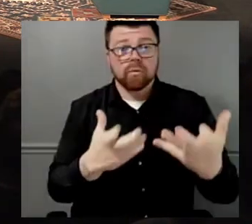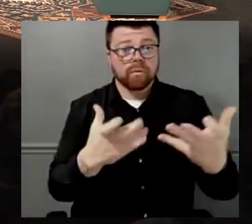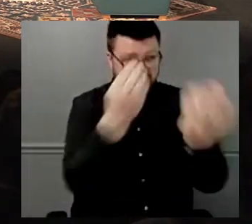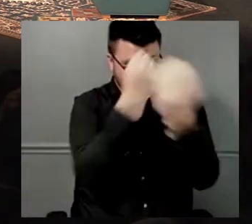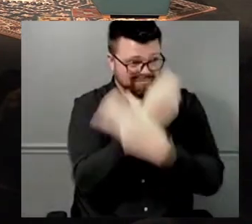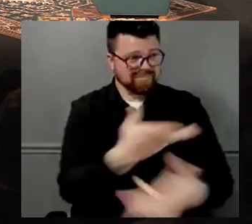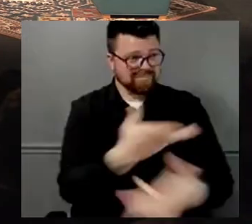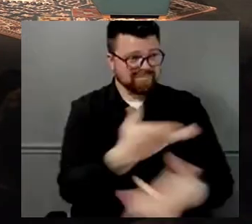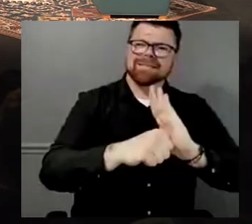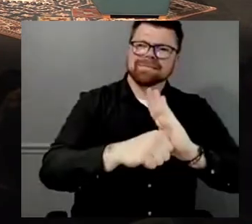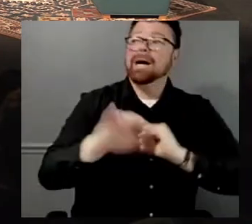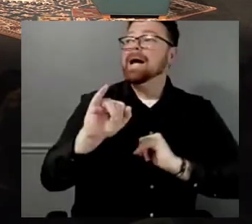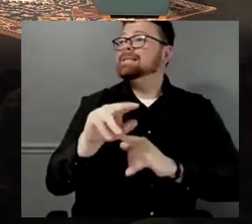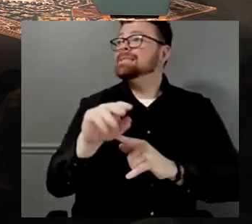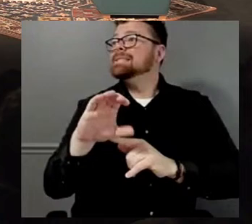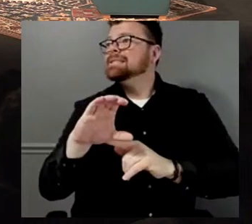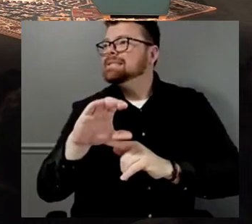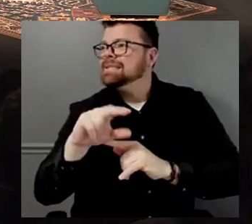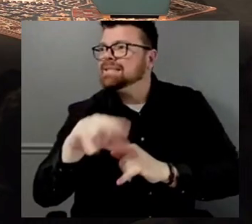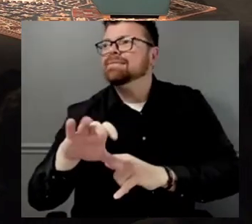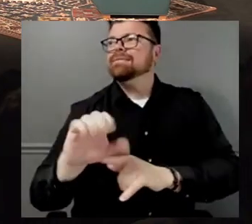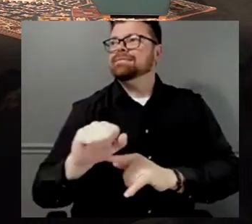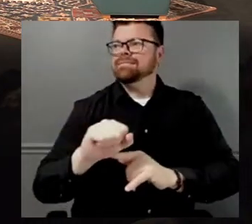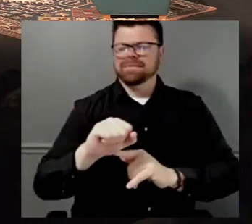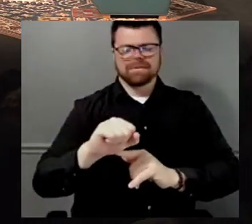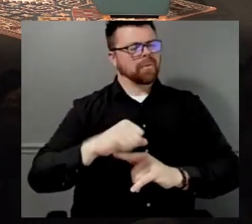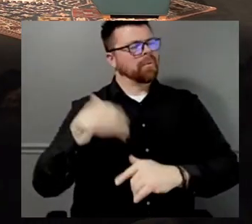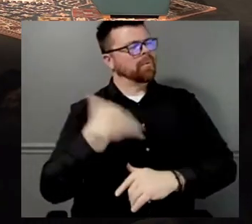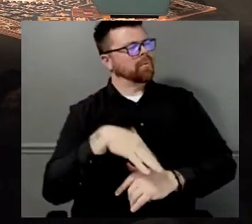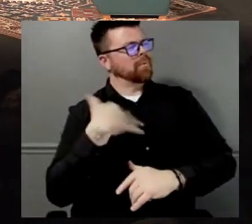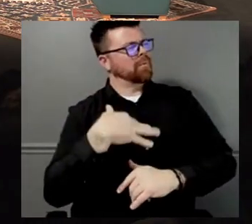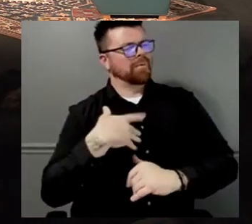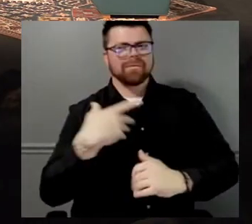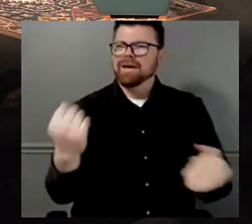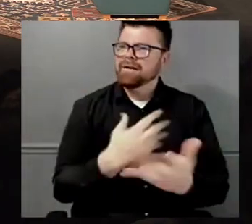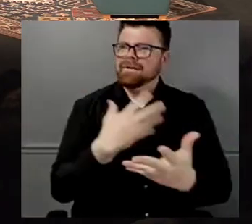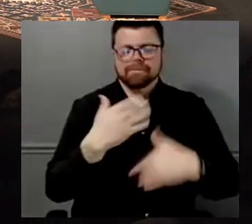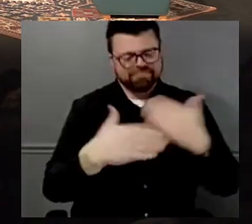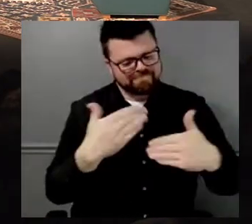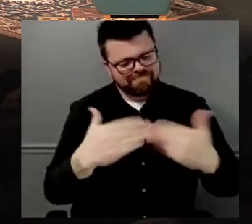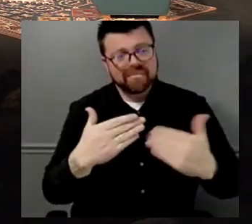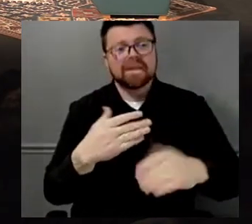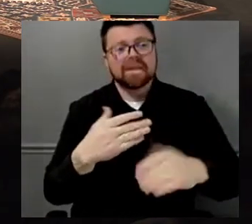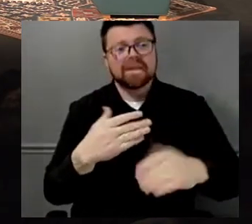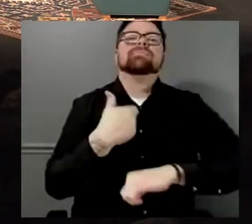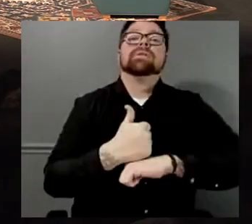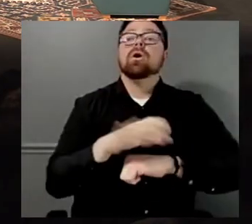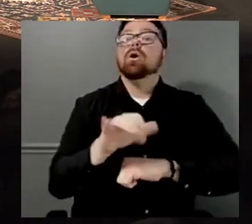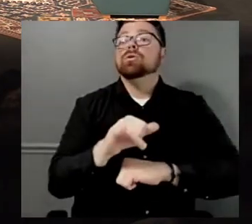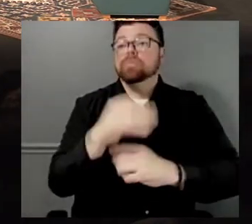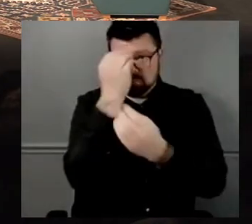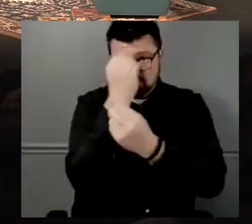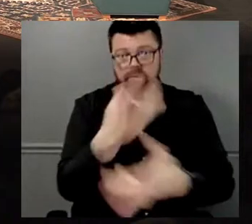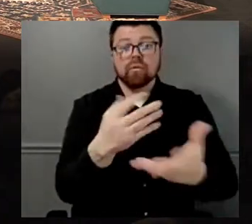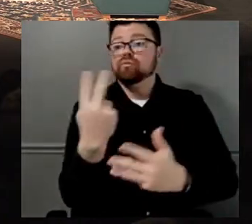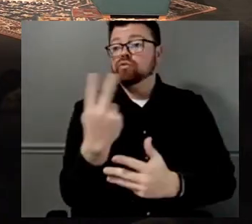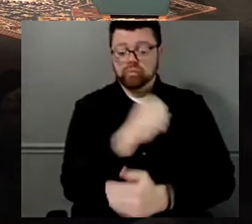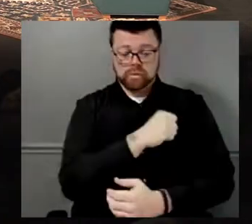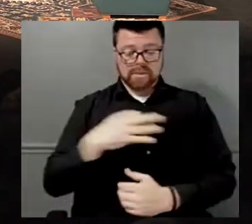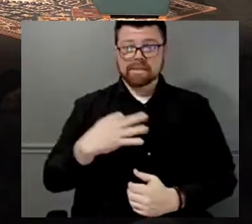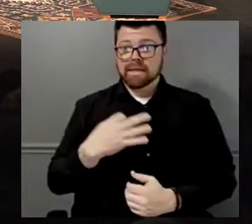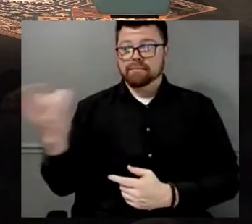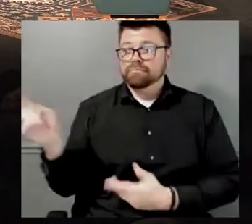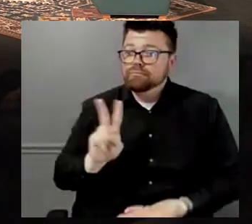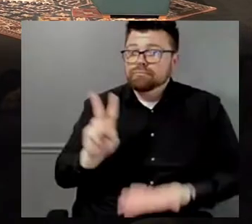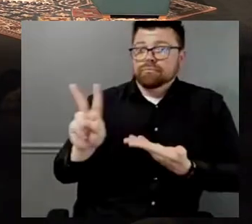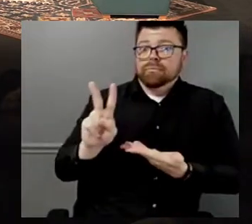iCivics and everything that they have done to really move this forward. I also want to quickly acknowledge two of our staff who have been very essential in this